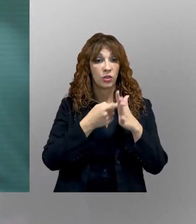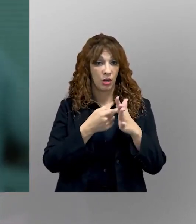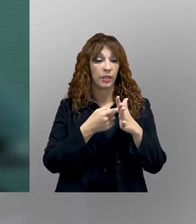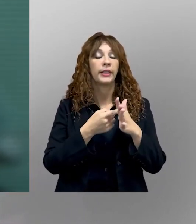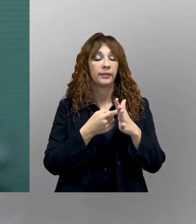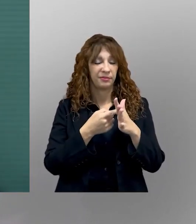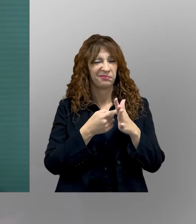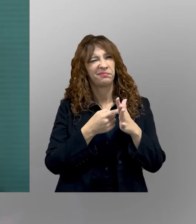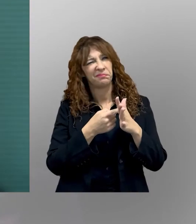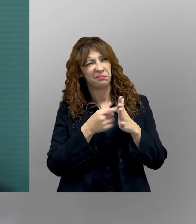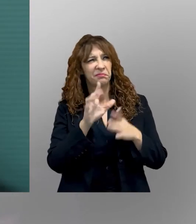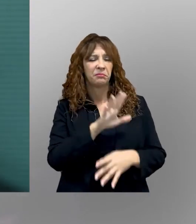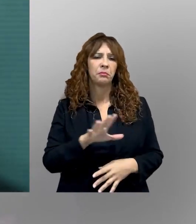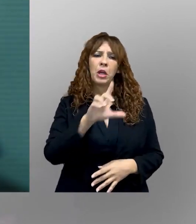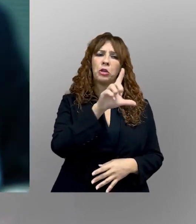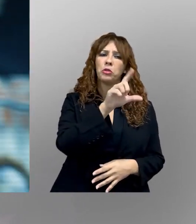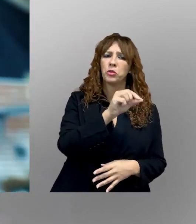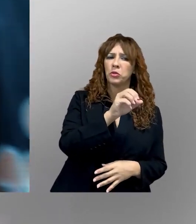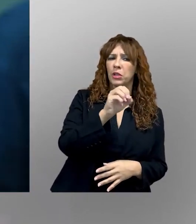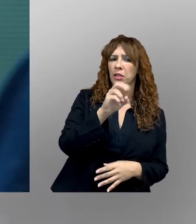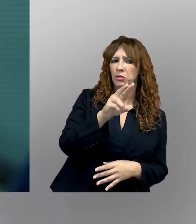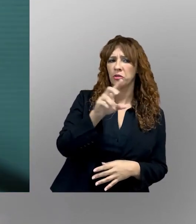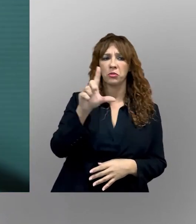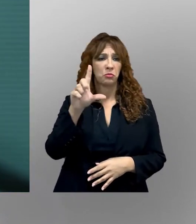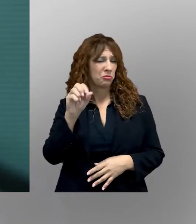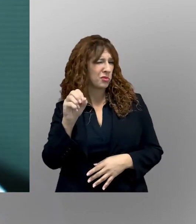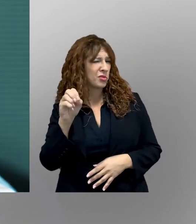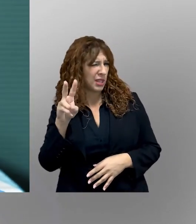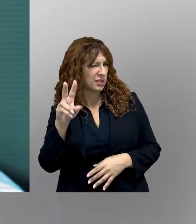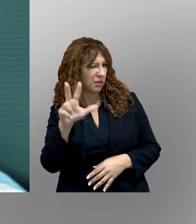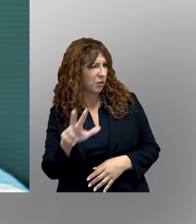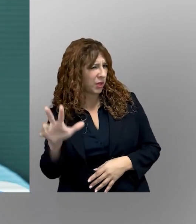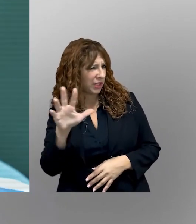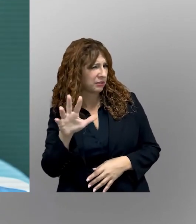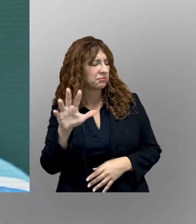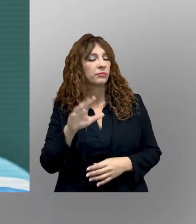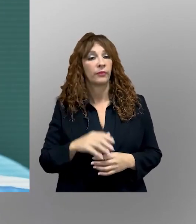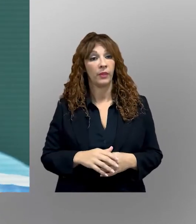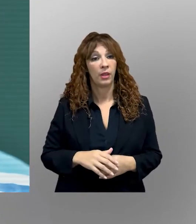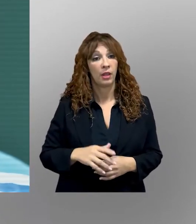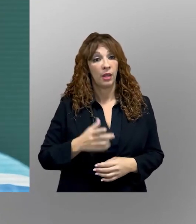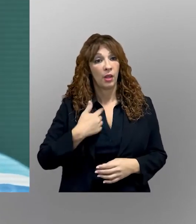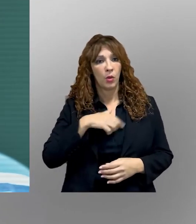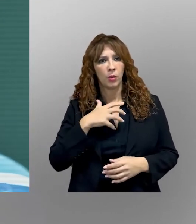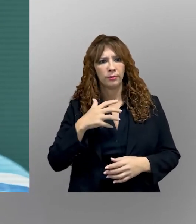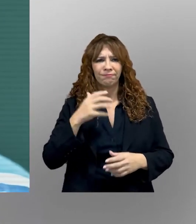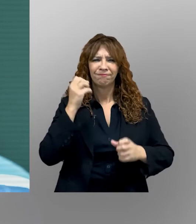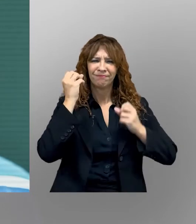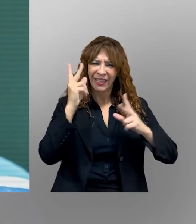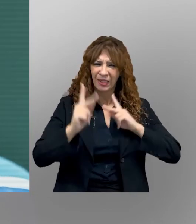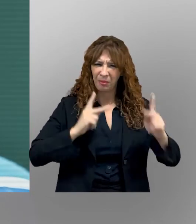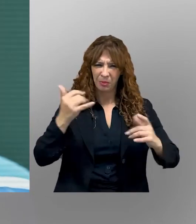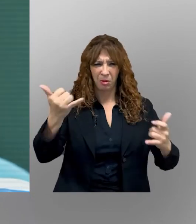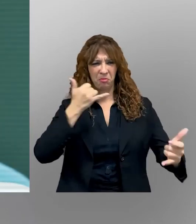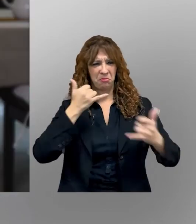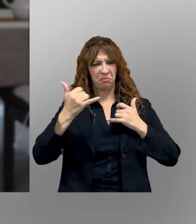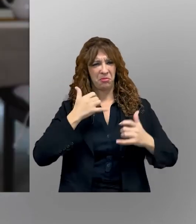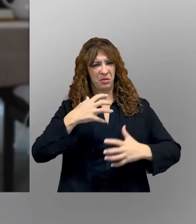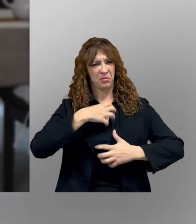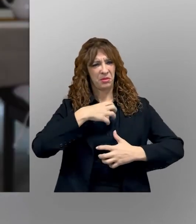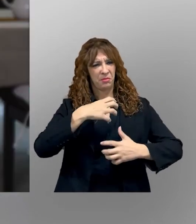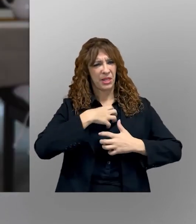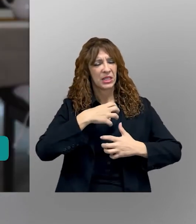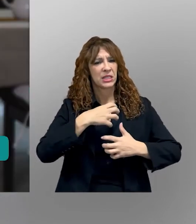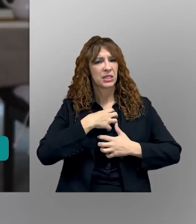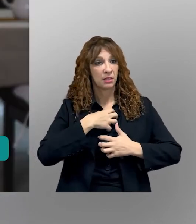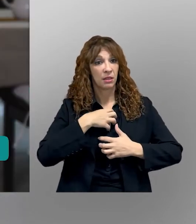case started in about 2002, 2003, when we were getting a lot of